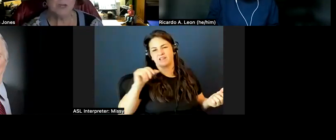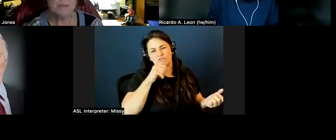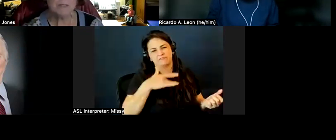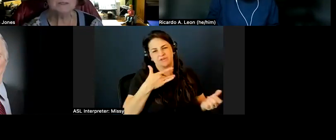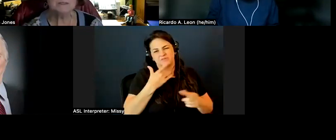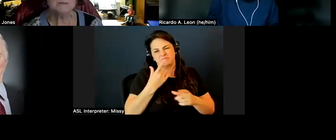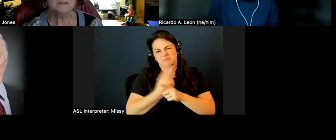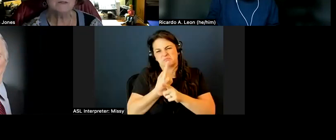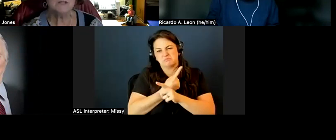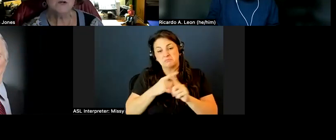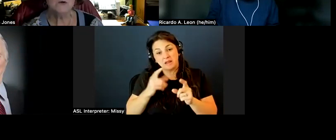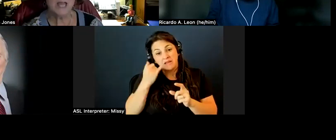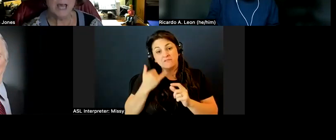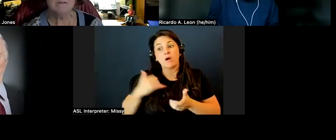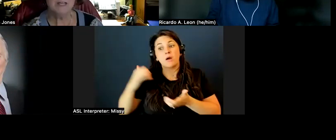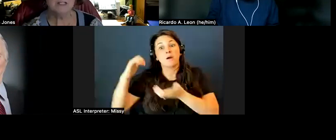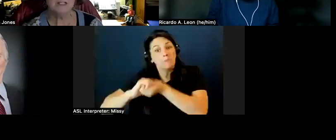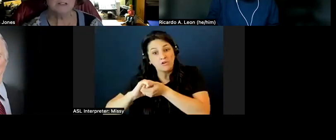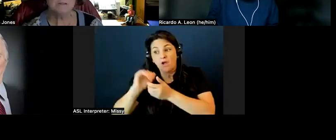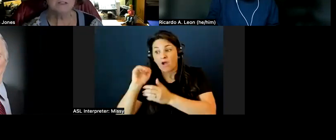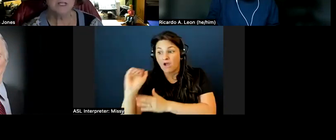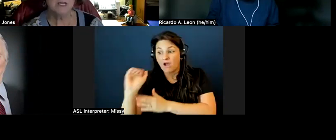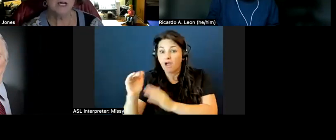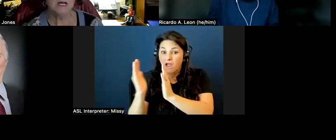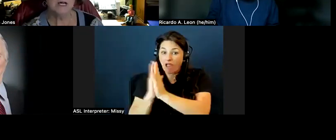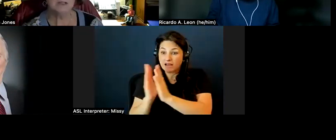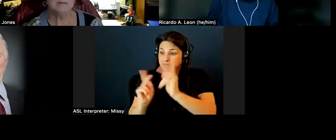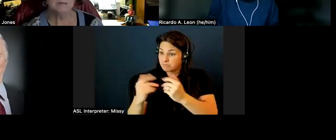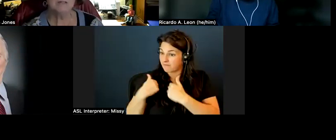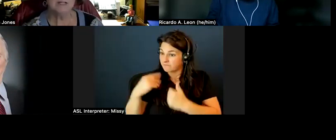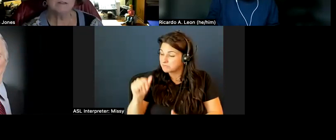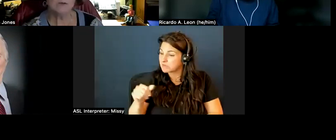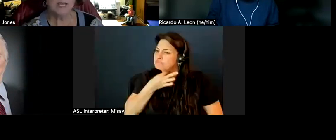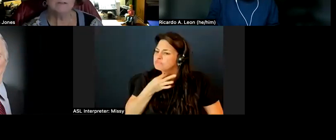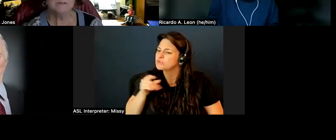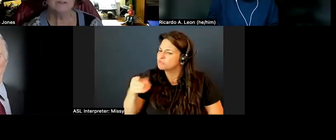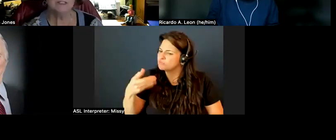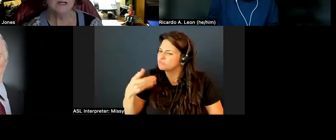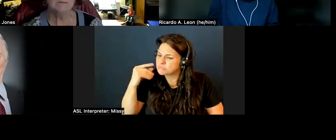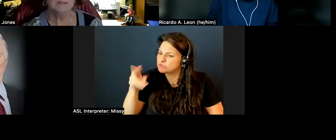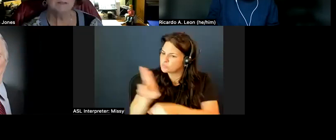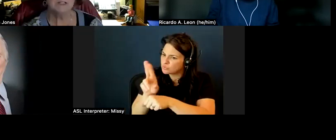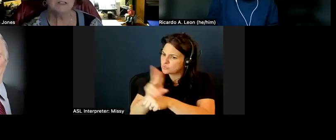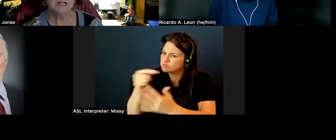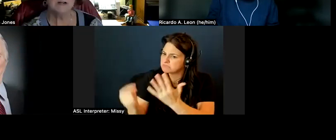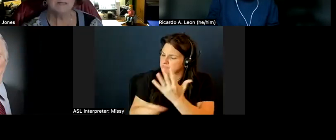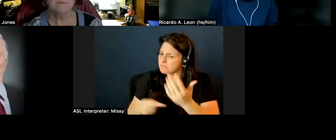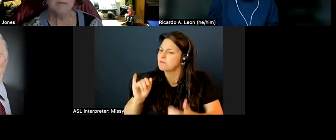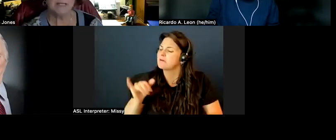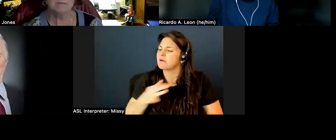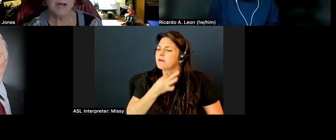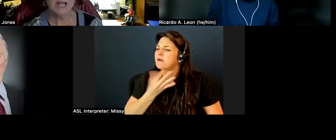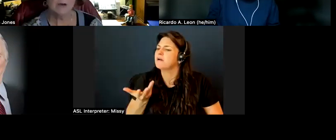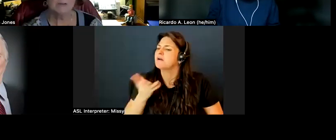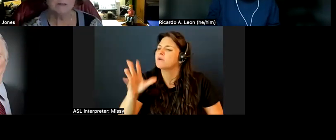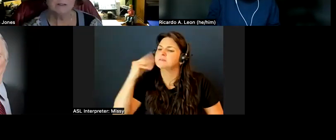them with people with disabilities who have and use different mobility devices, or have different limitations that are